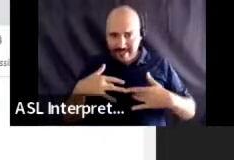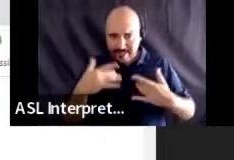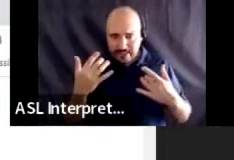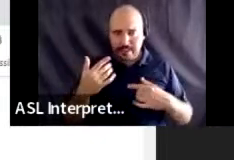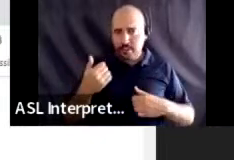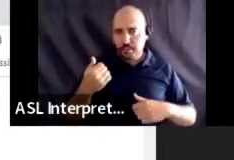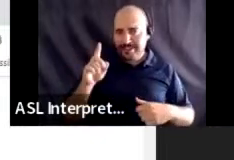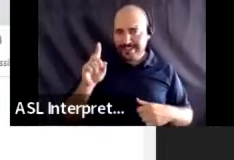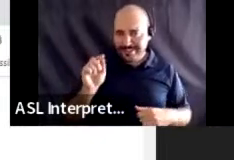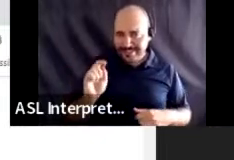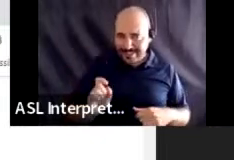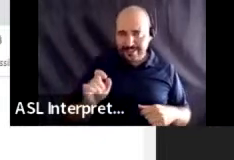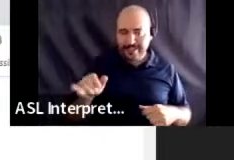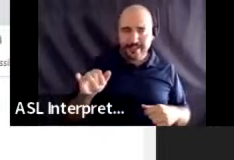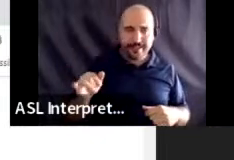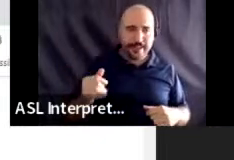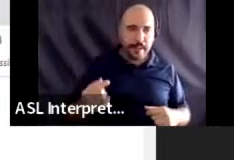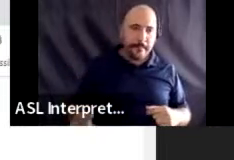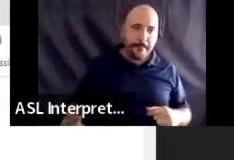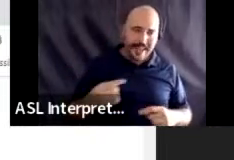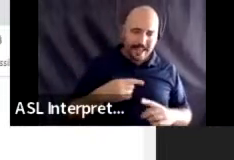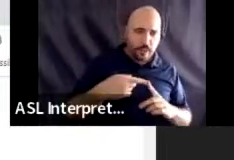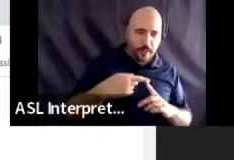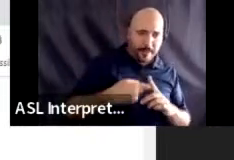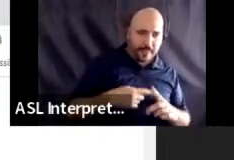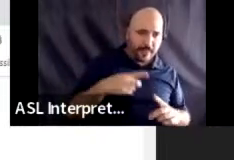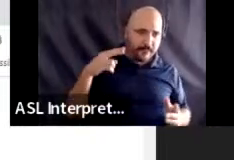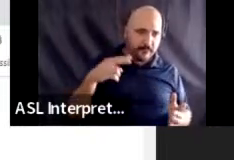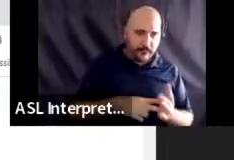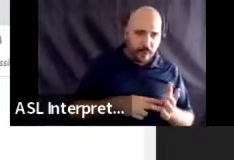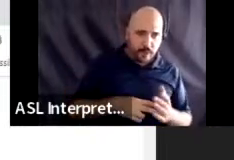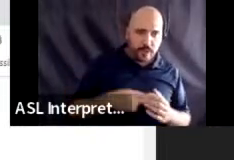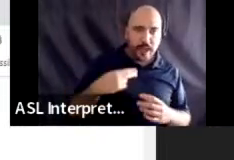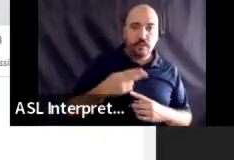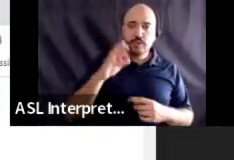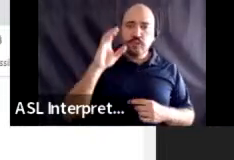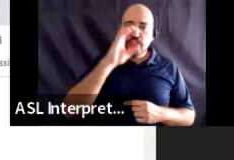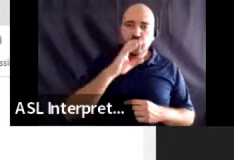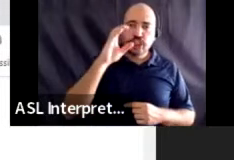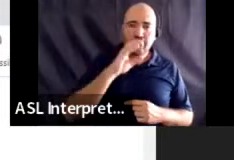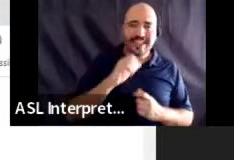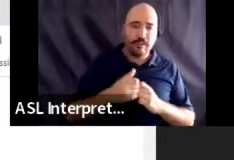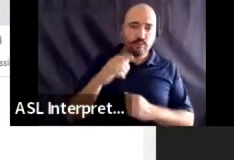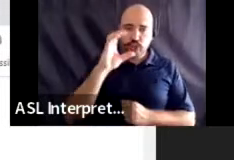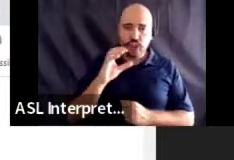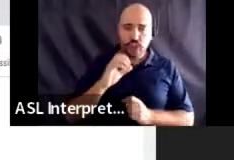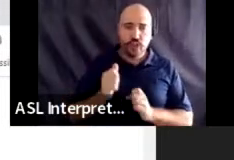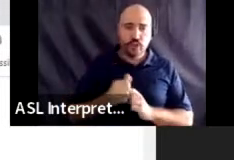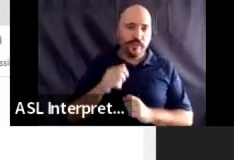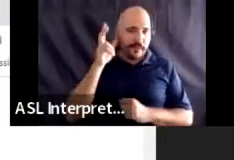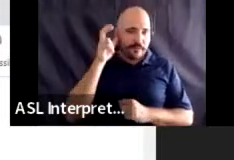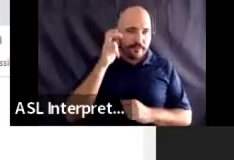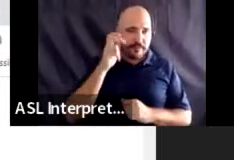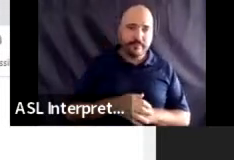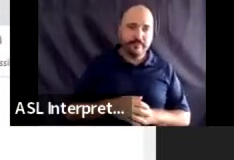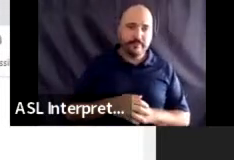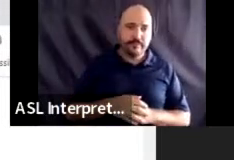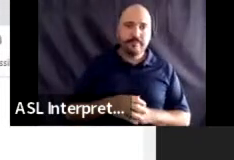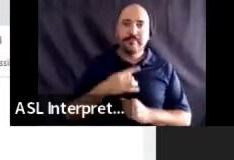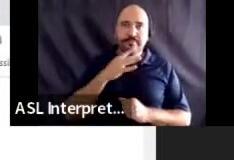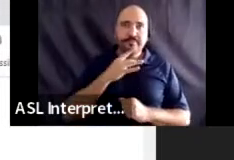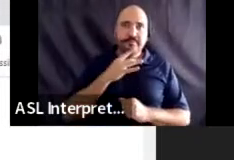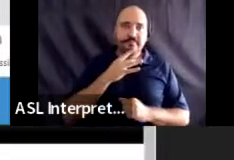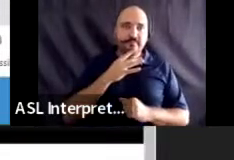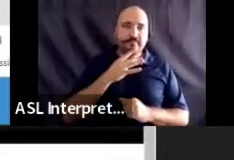with. So let's now go back to month view again and now use the search field. List with 4 items. Return to month view. Enter.